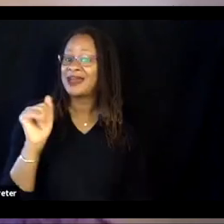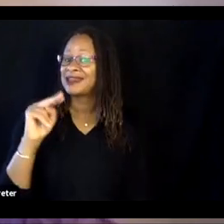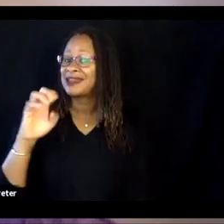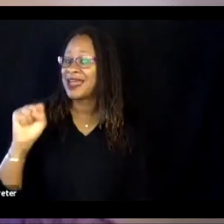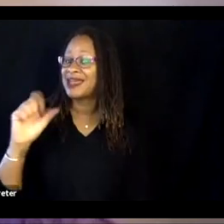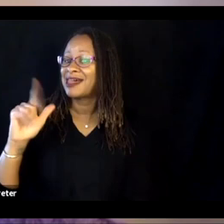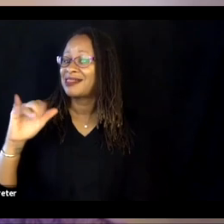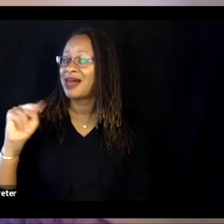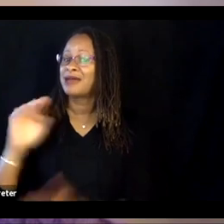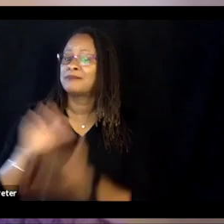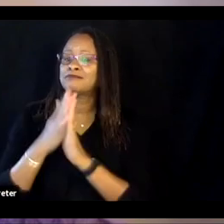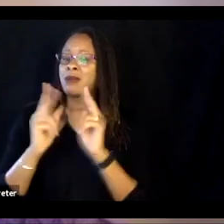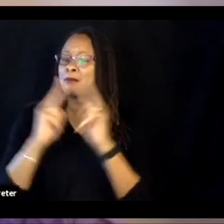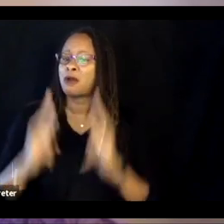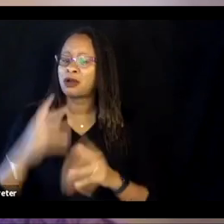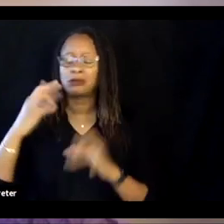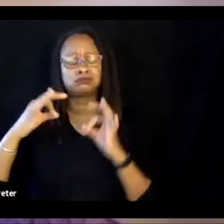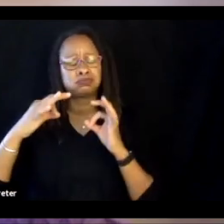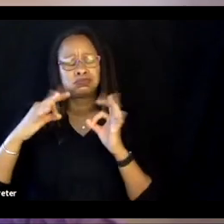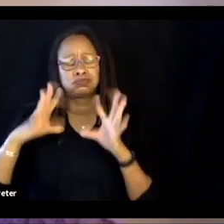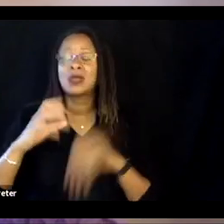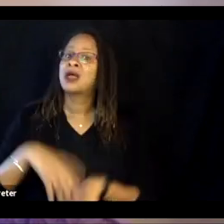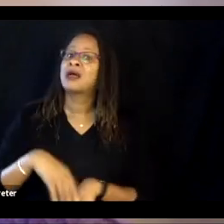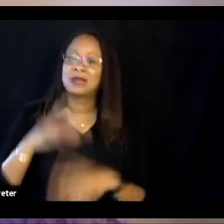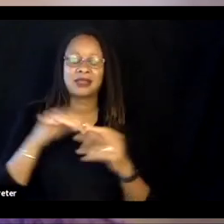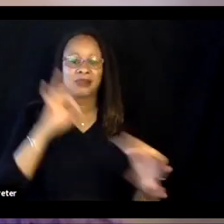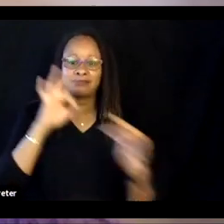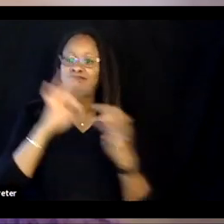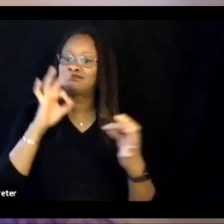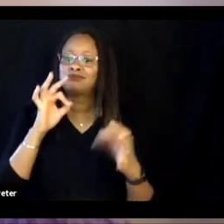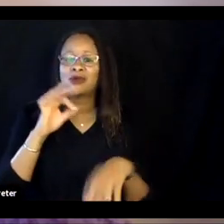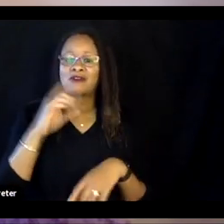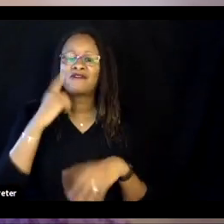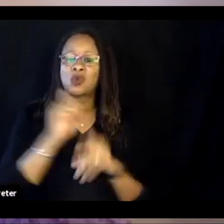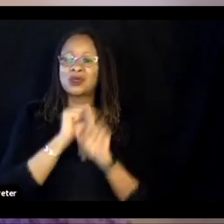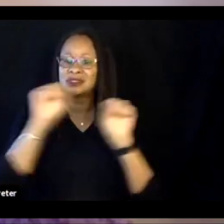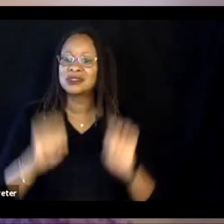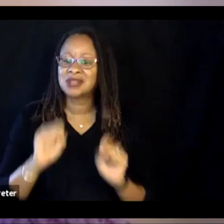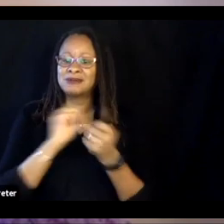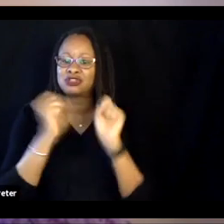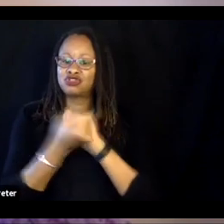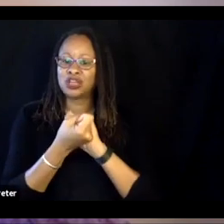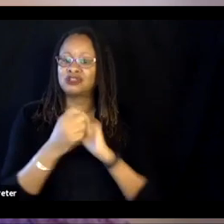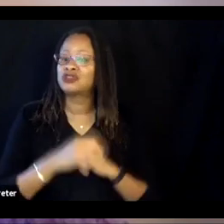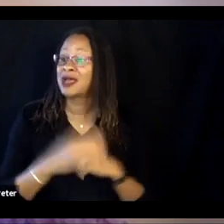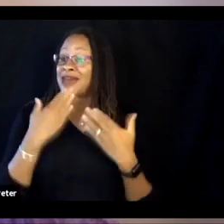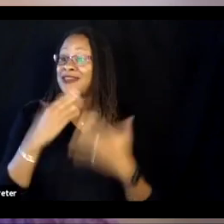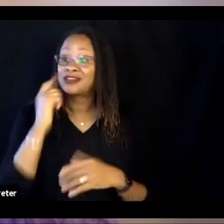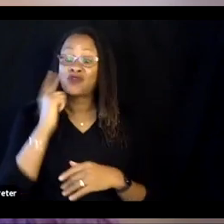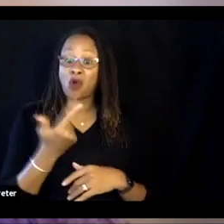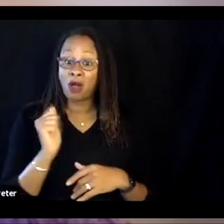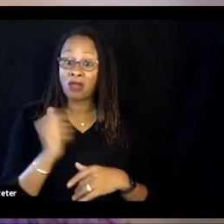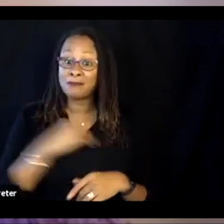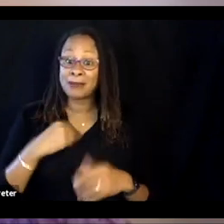for being an incredible partner and being at the forefront of systemic change. And again, thanks to all of you members who are here